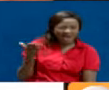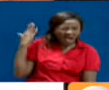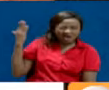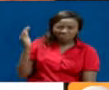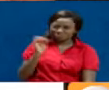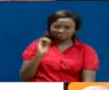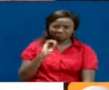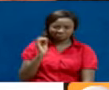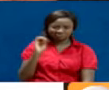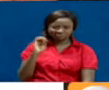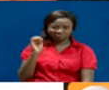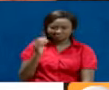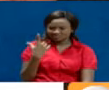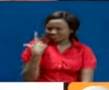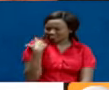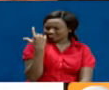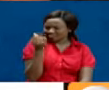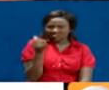ago,